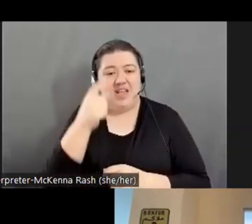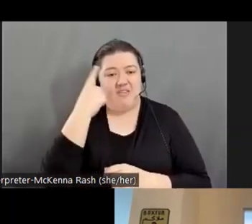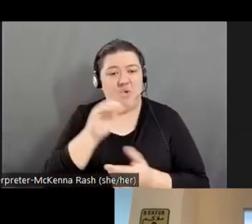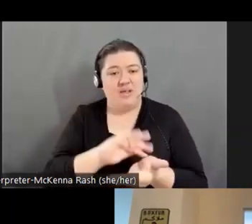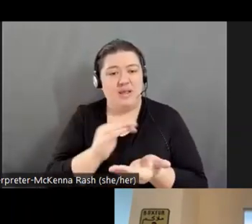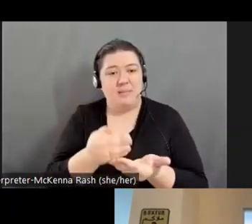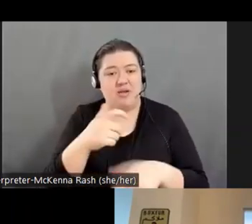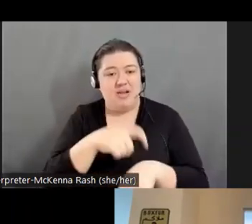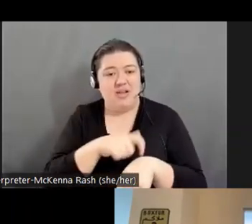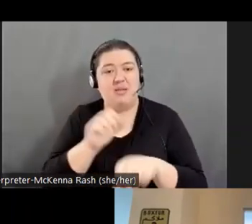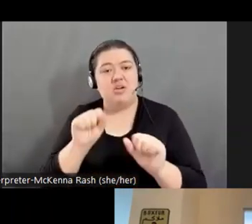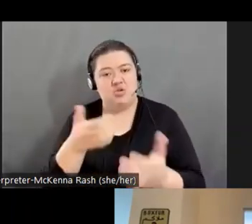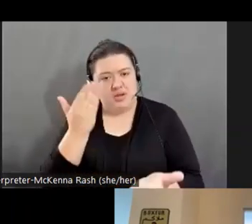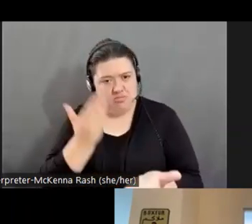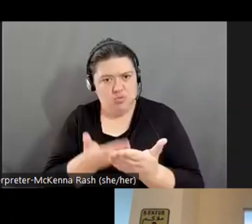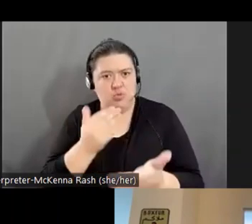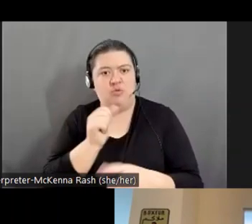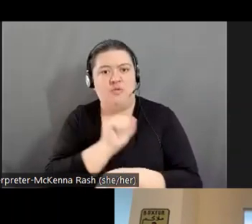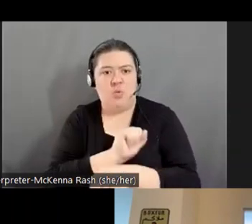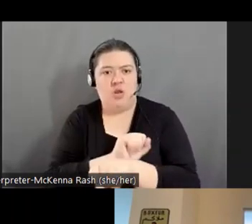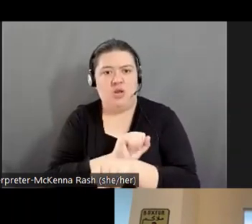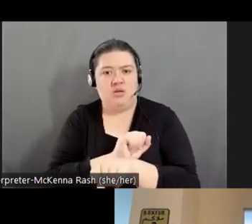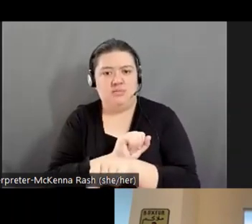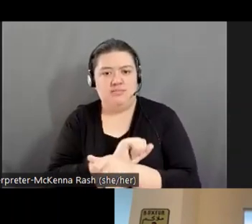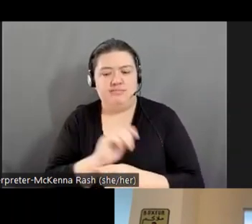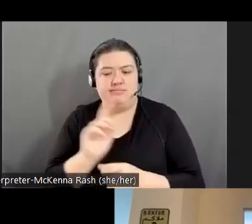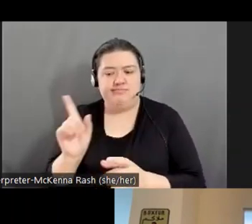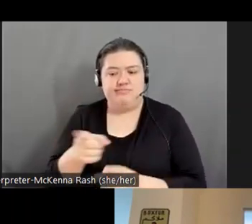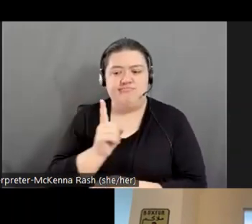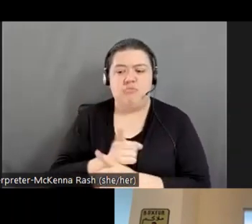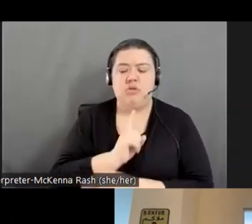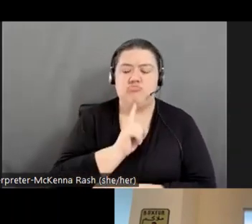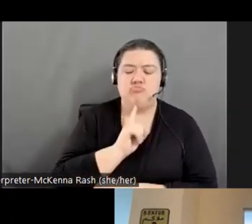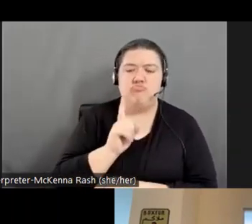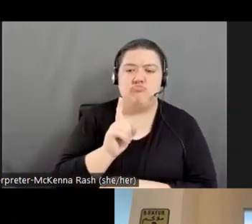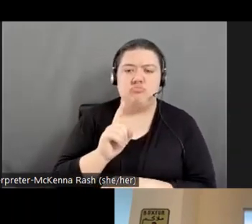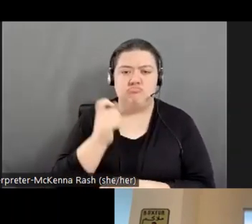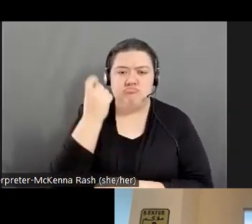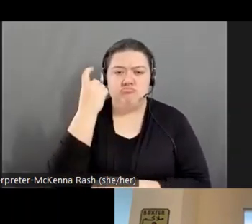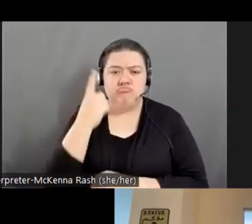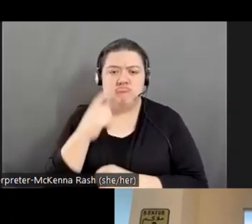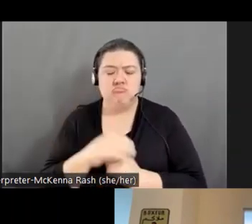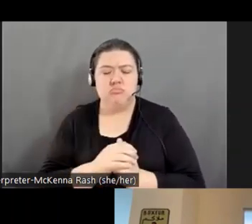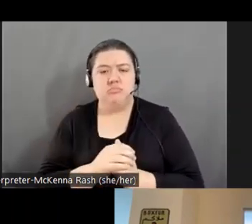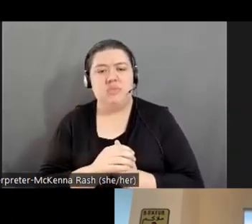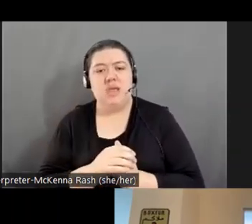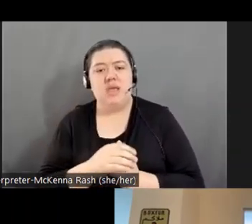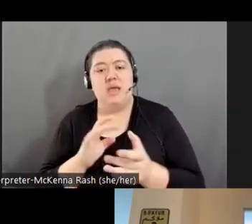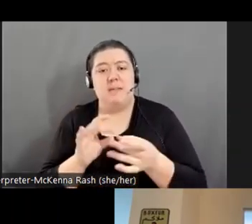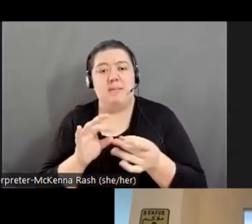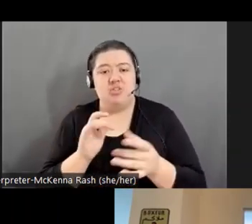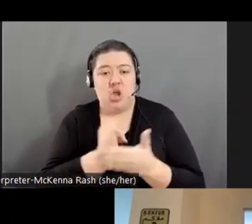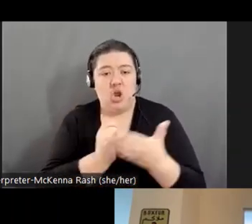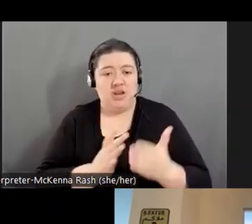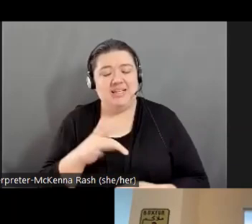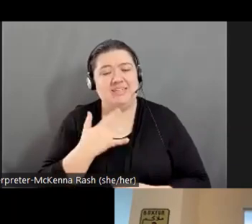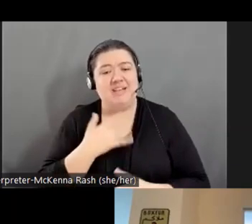can show work. Right. Sure. That makes sense. I know you mentioned artists feeling